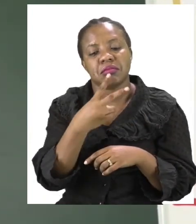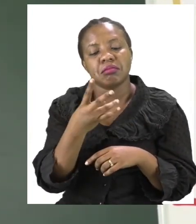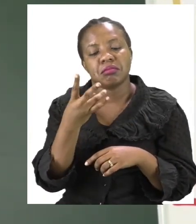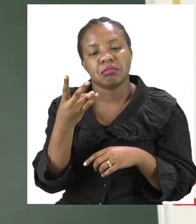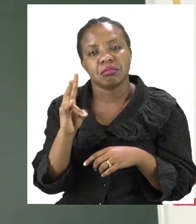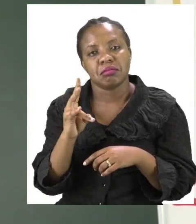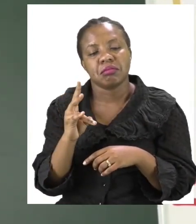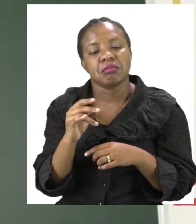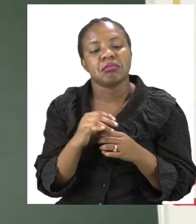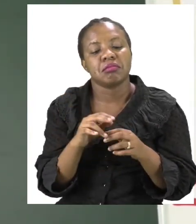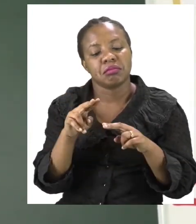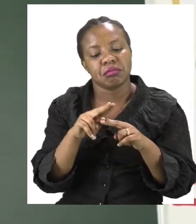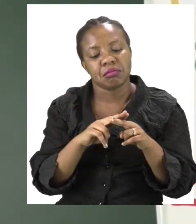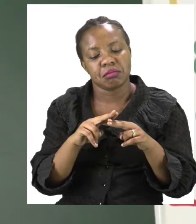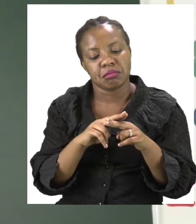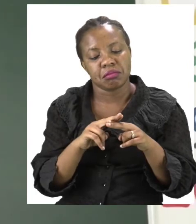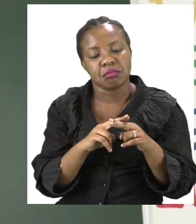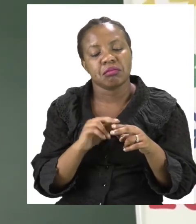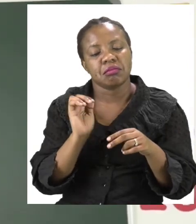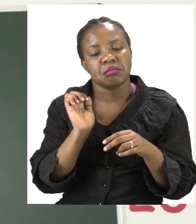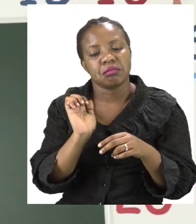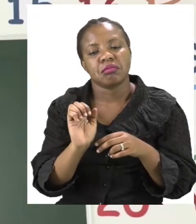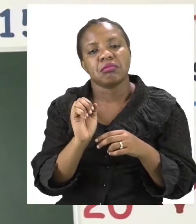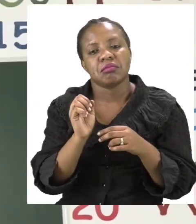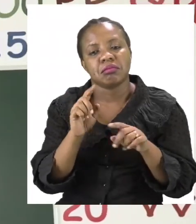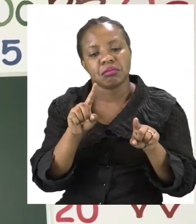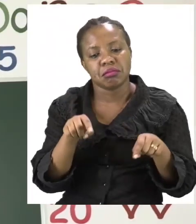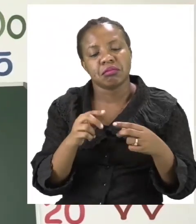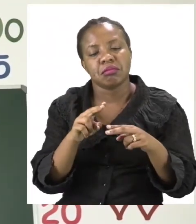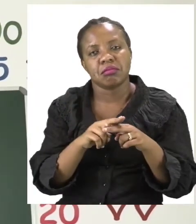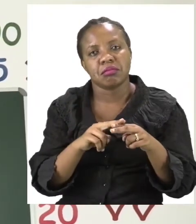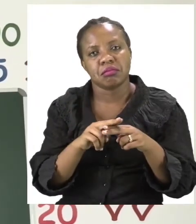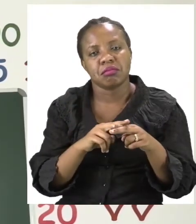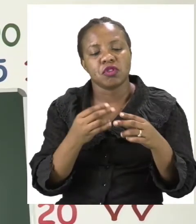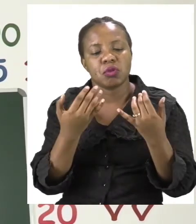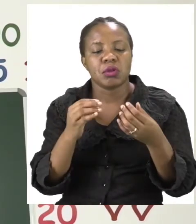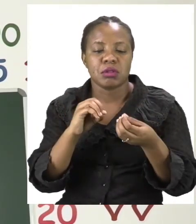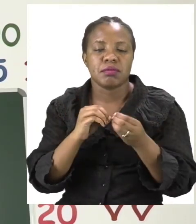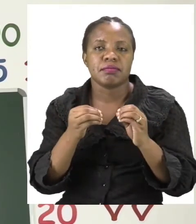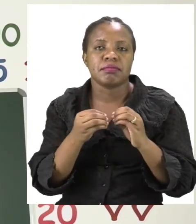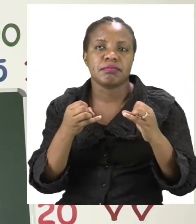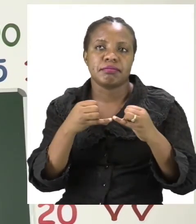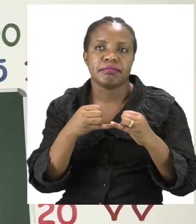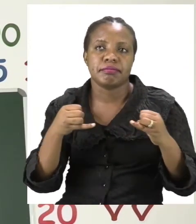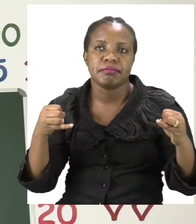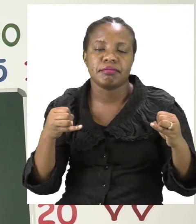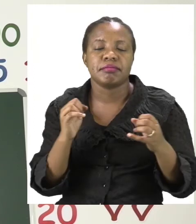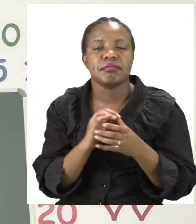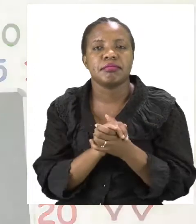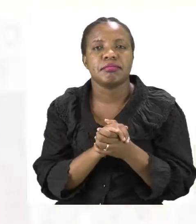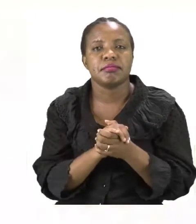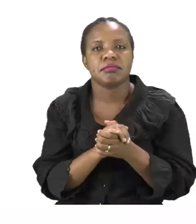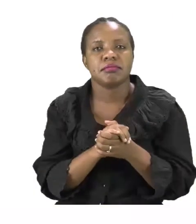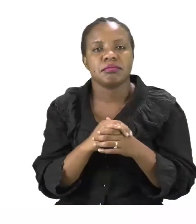you have that many, or the counting on method on your number line. Now, let us move to the